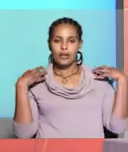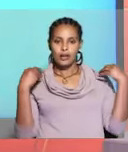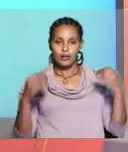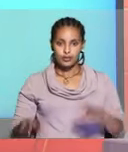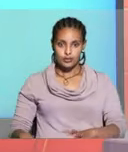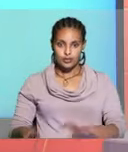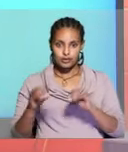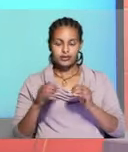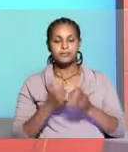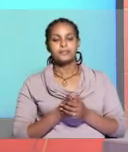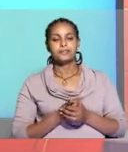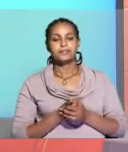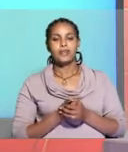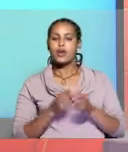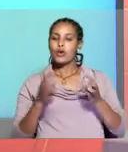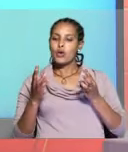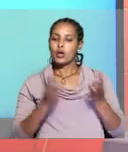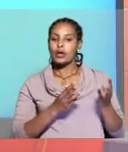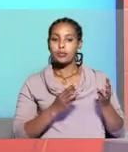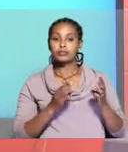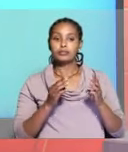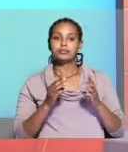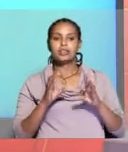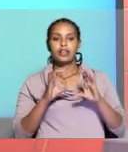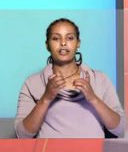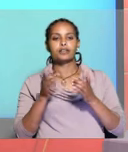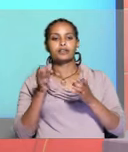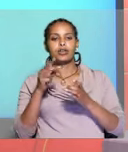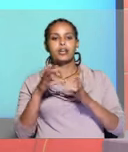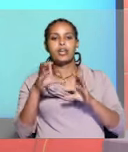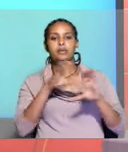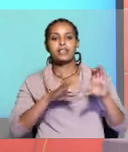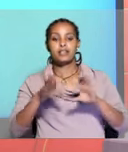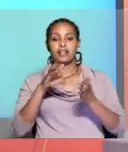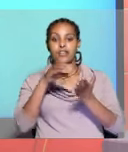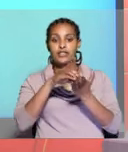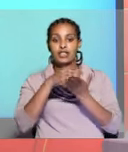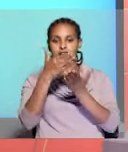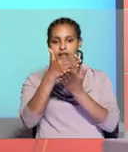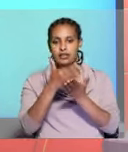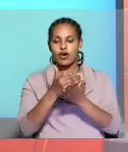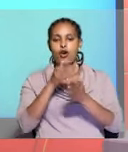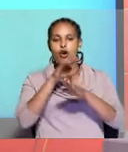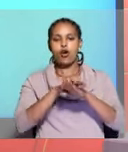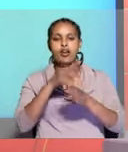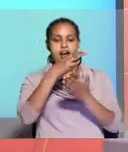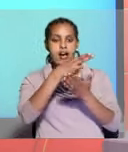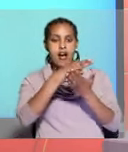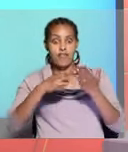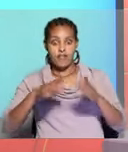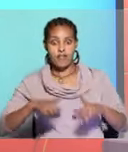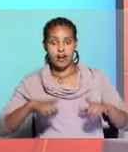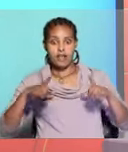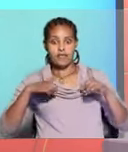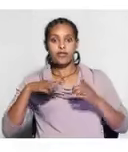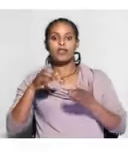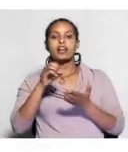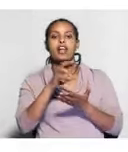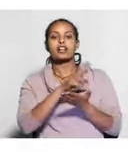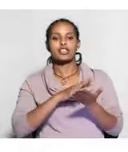Hello students, welcome to grade 12 chemistry revision lesson on the half-life of a